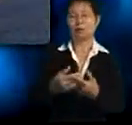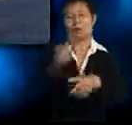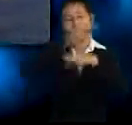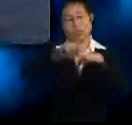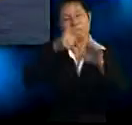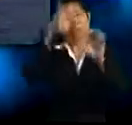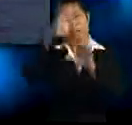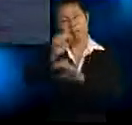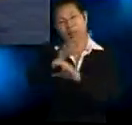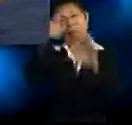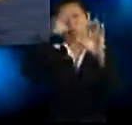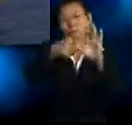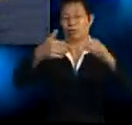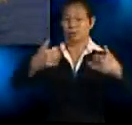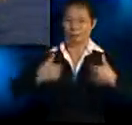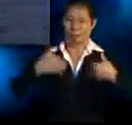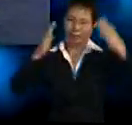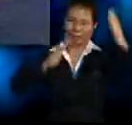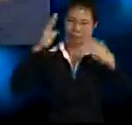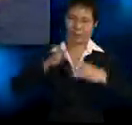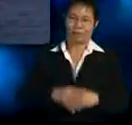natural gas and petroleum.